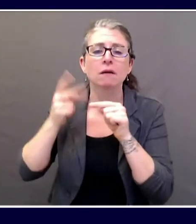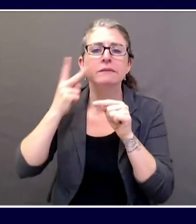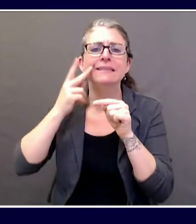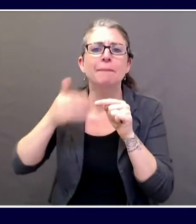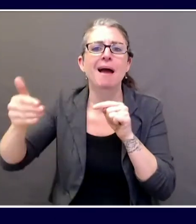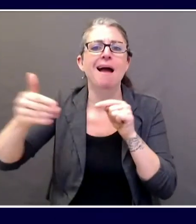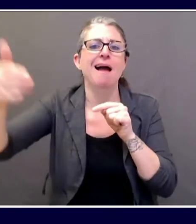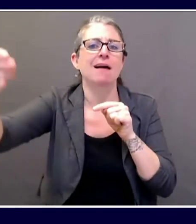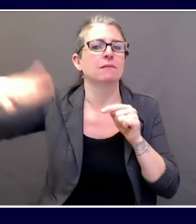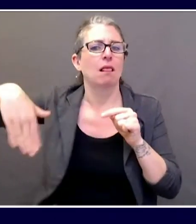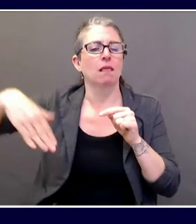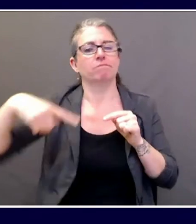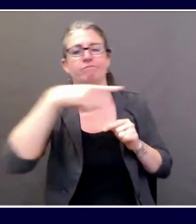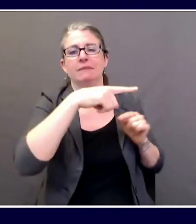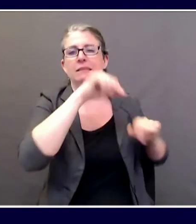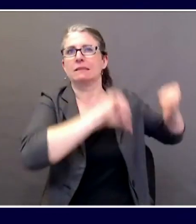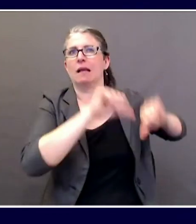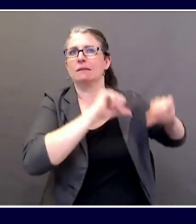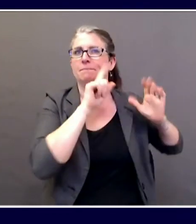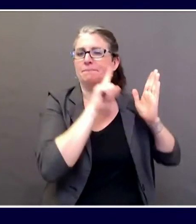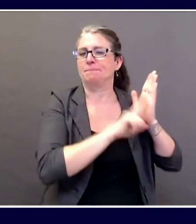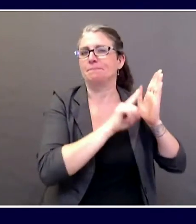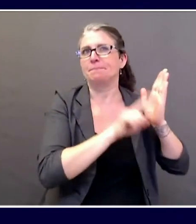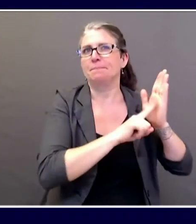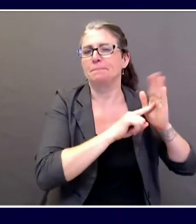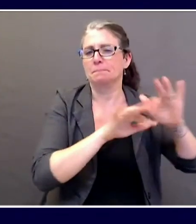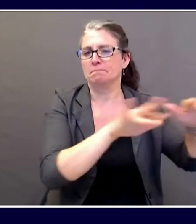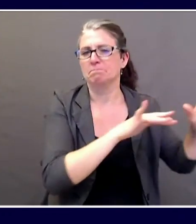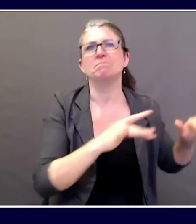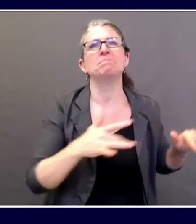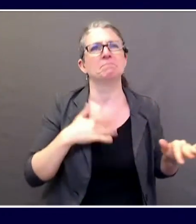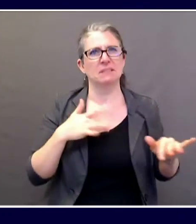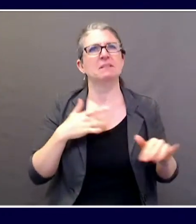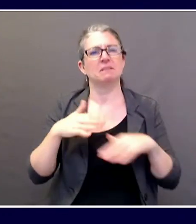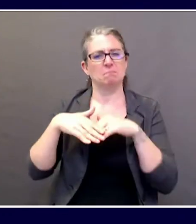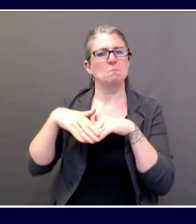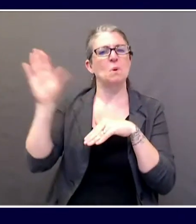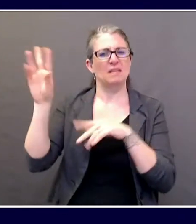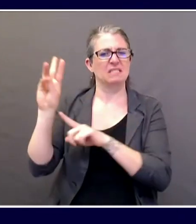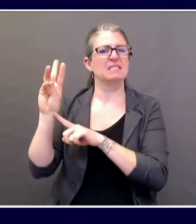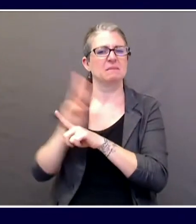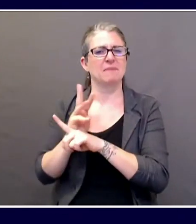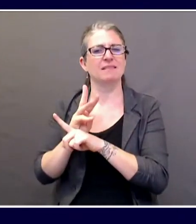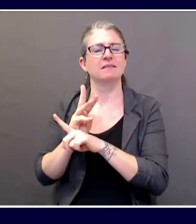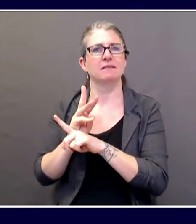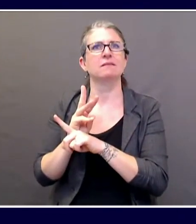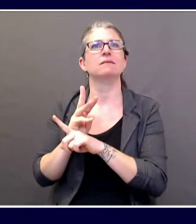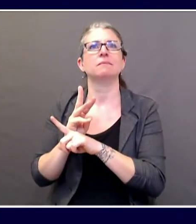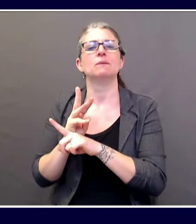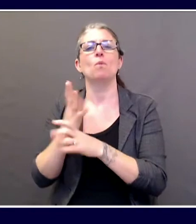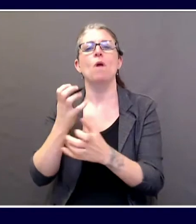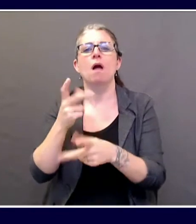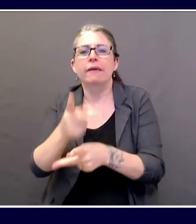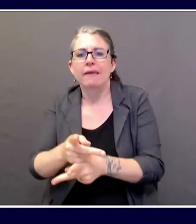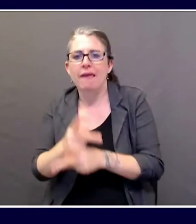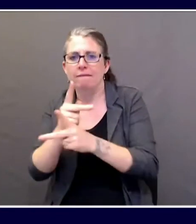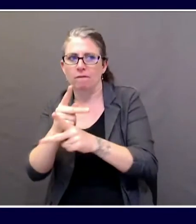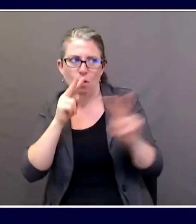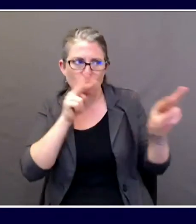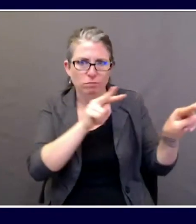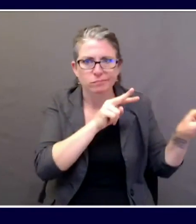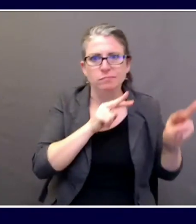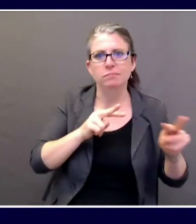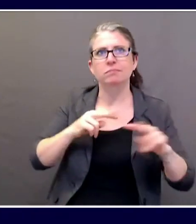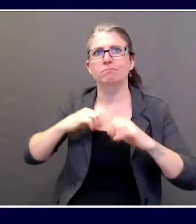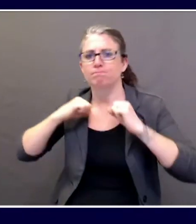all anxious to know how long the protection from vaccines will ultimately last. But with a brand new virus